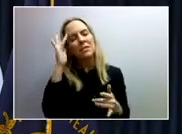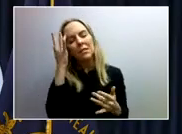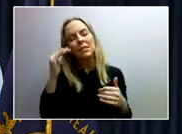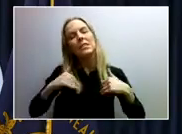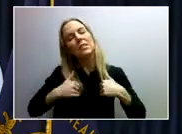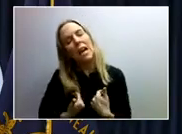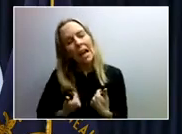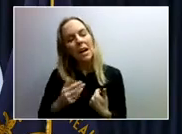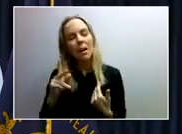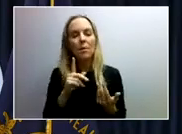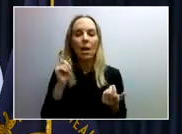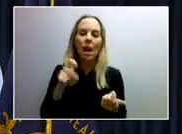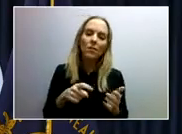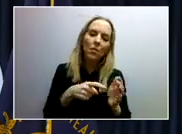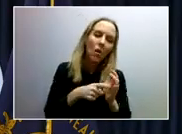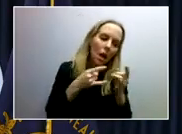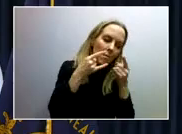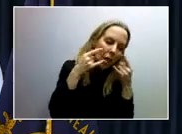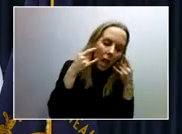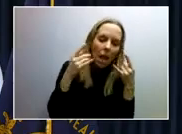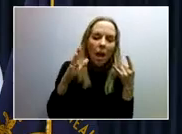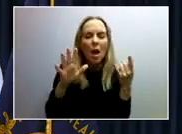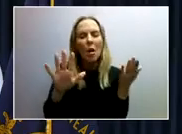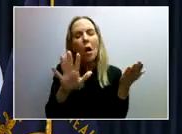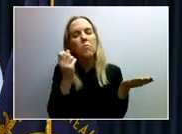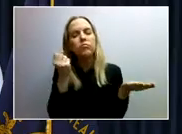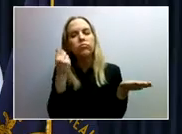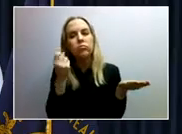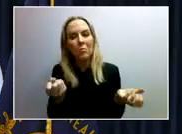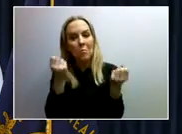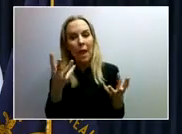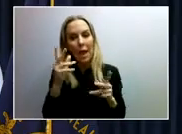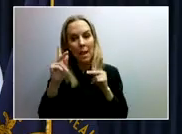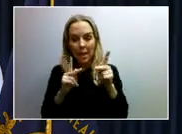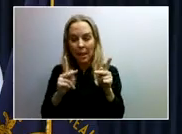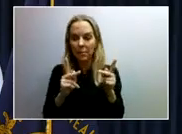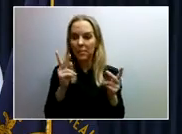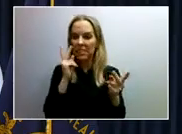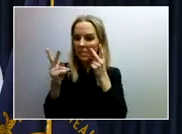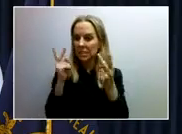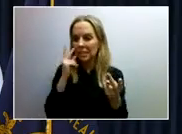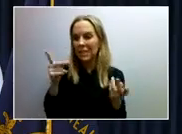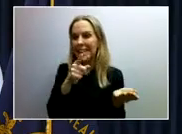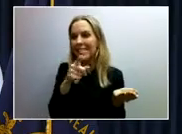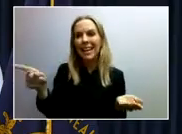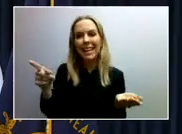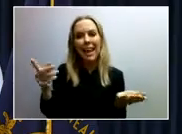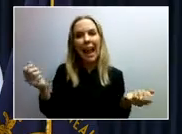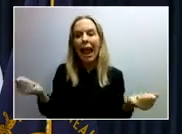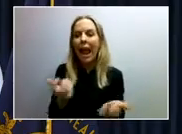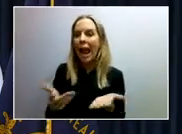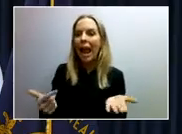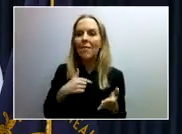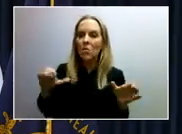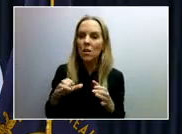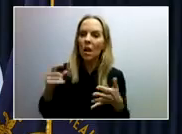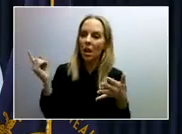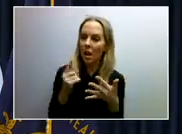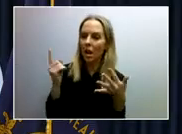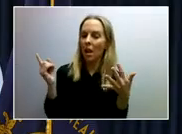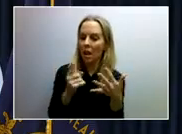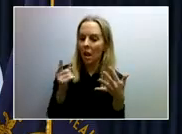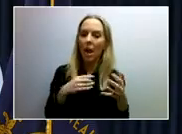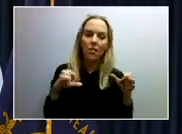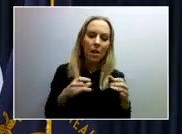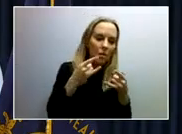of wearing a mask. Many of the people that you're seeing have done everything else we've asked and have worn a mask before and have